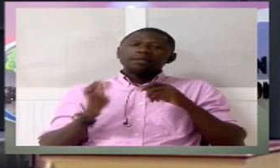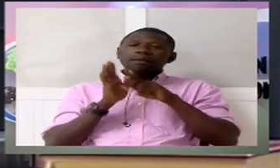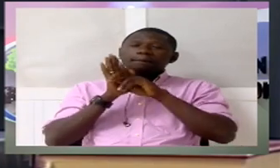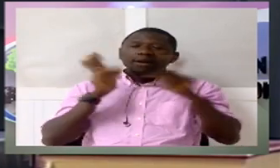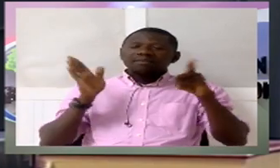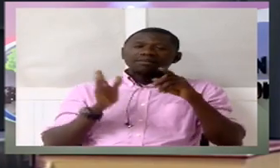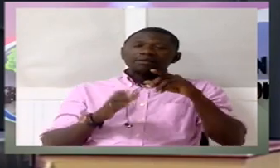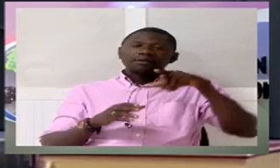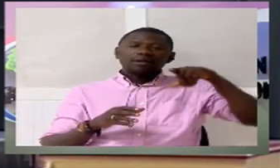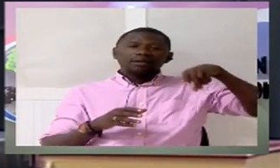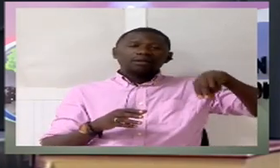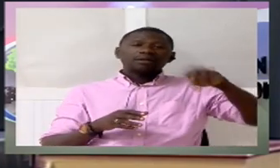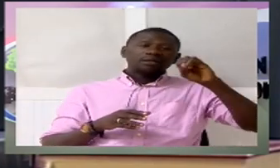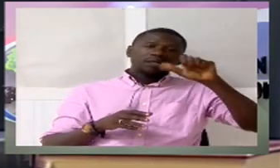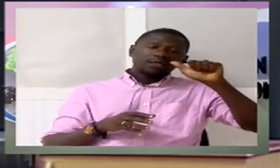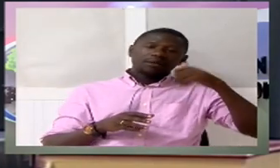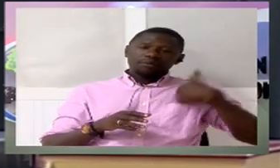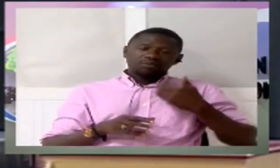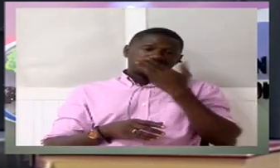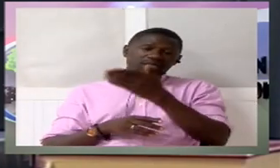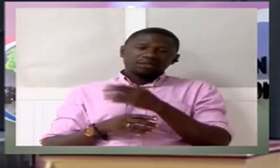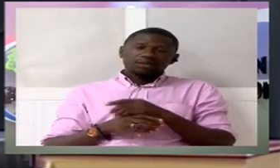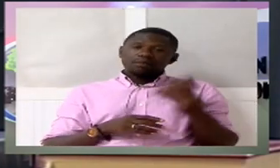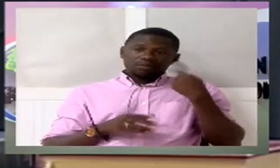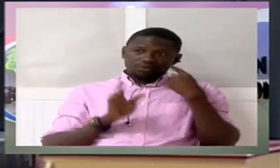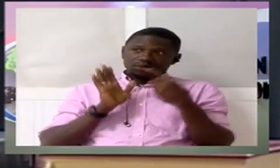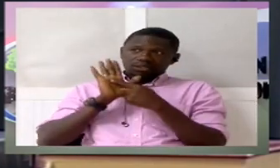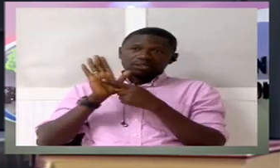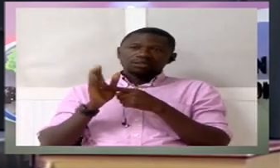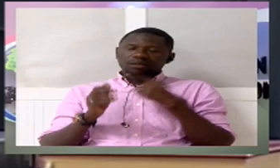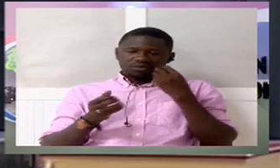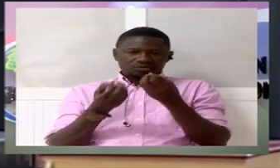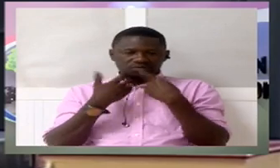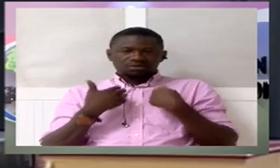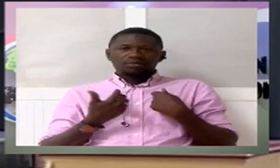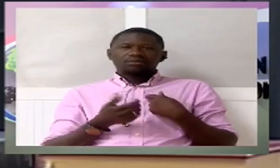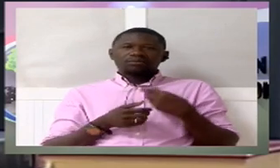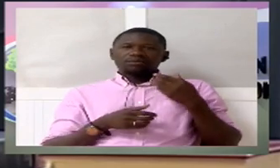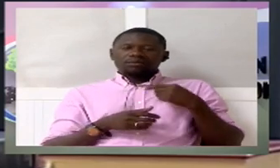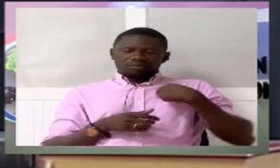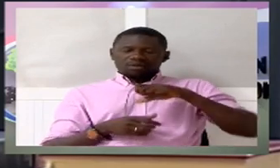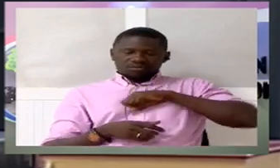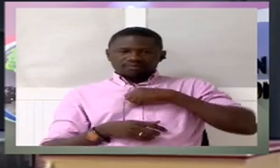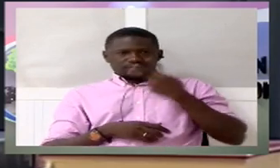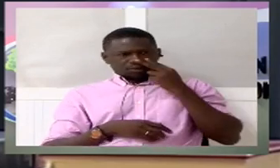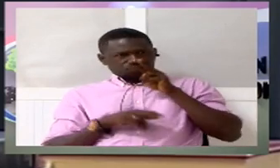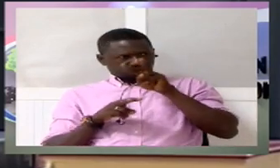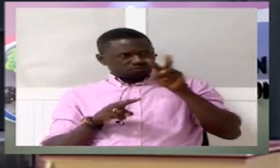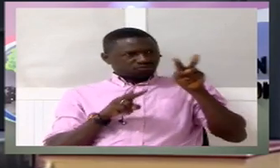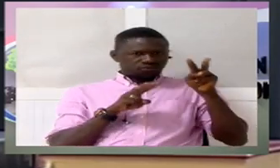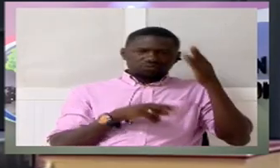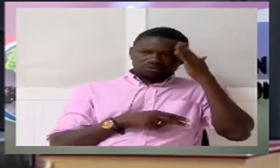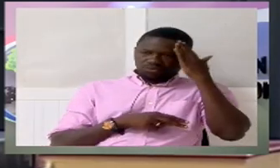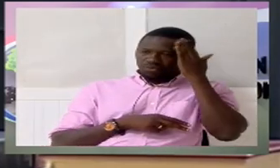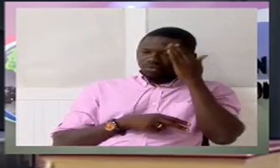clothes people there. Mulie identify. People identified them. Ya fonye. They told me. Defanga dul je kono. I saw some